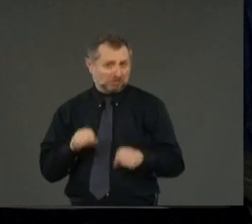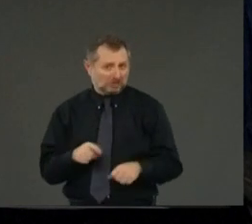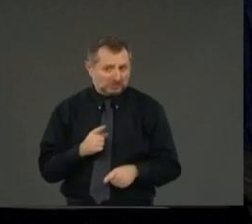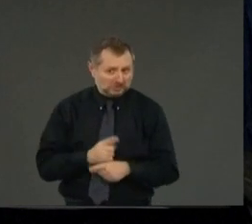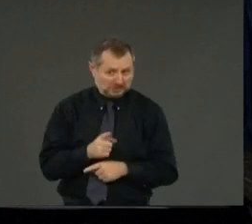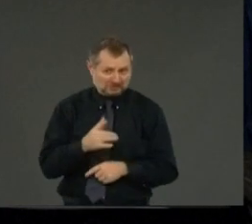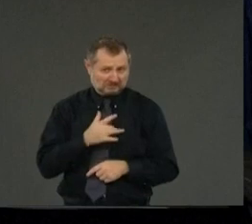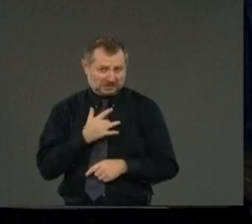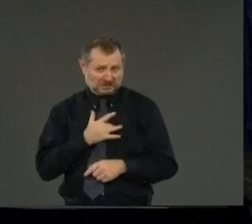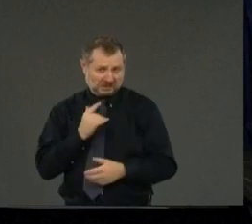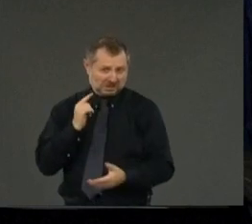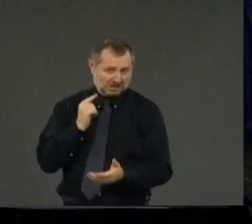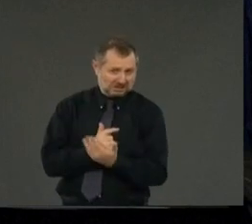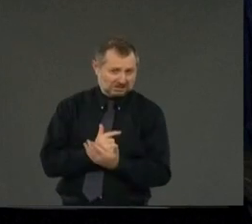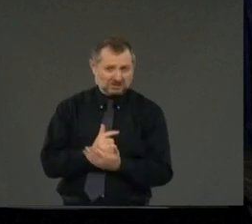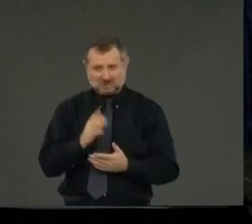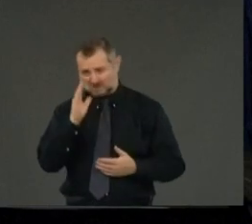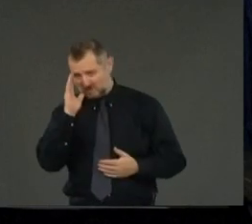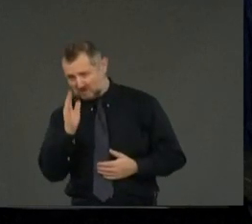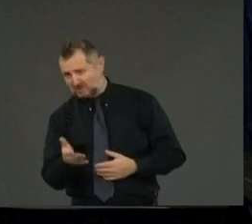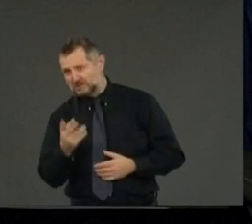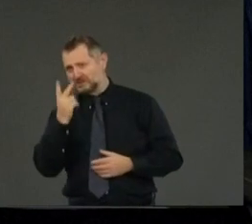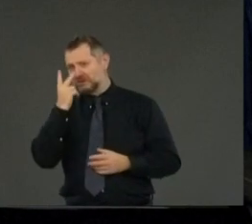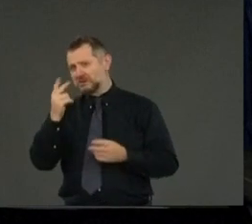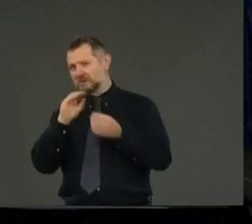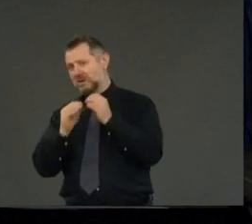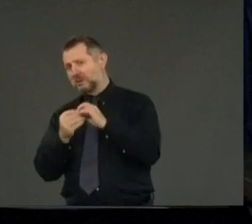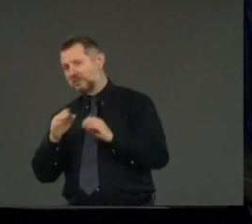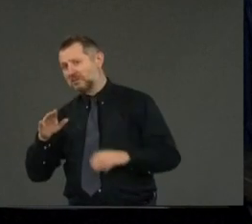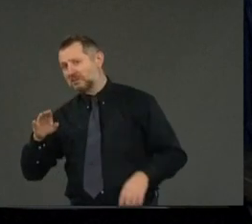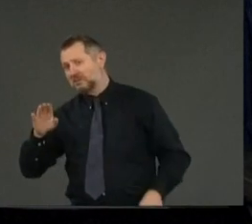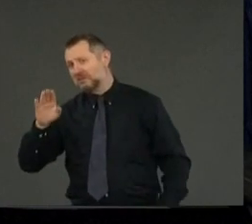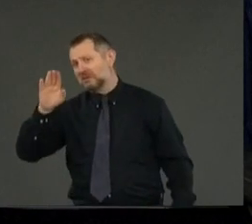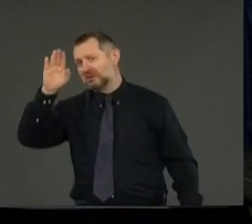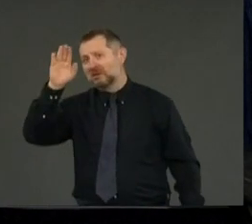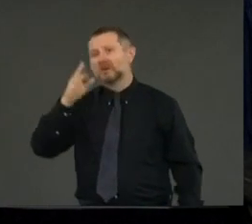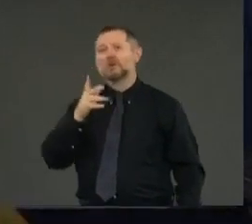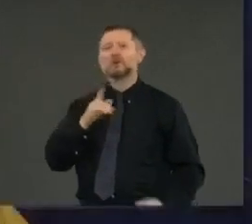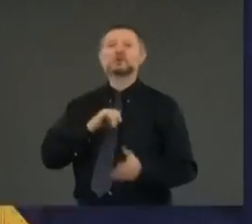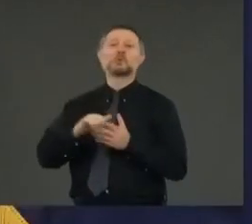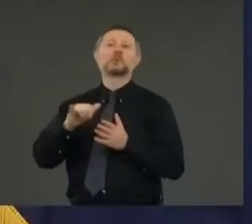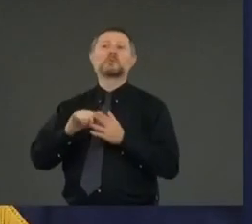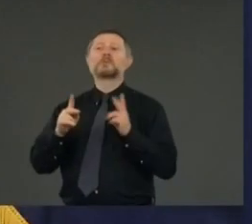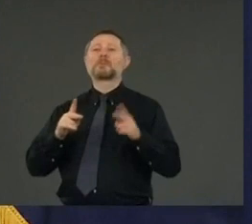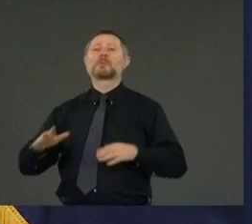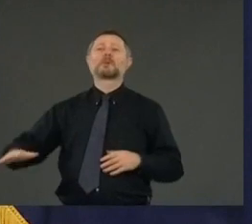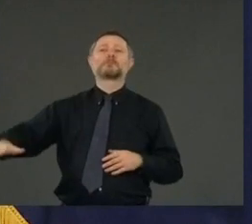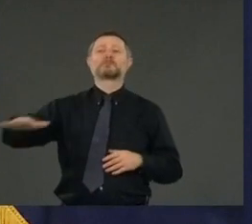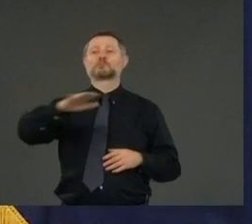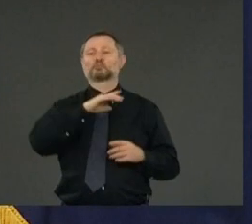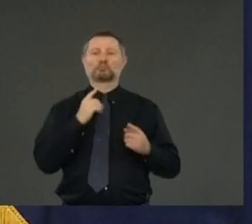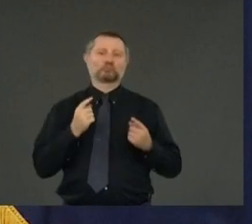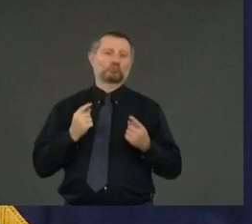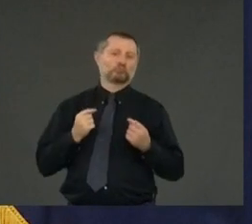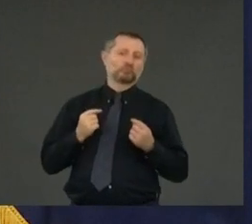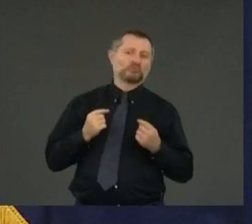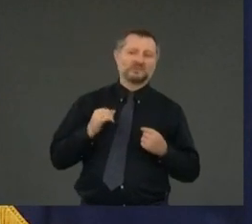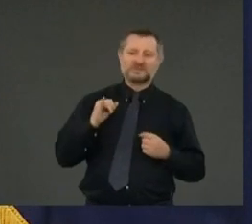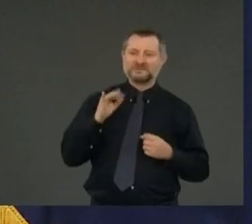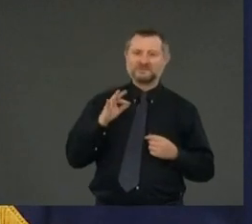that there will be a rise in cases? And what should New Yorkers be ready for if that happens?